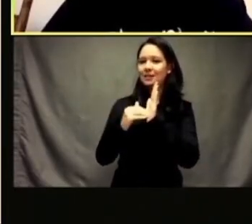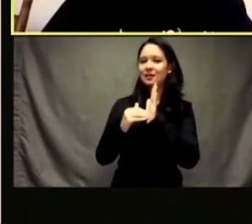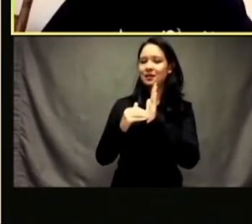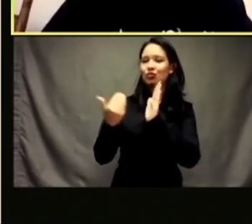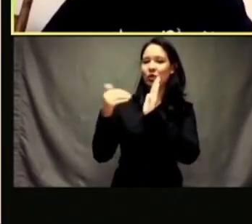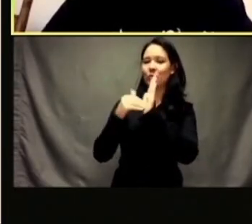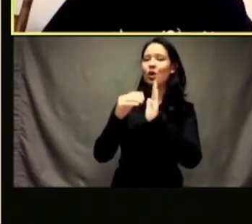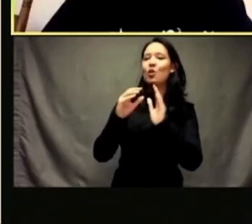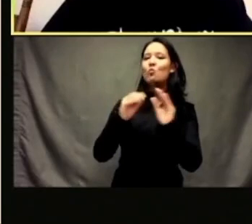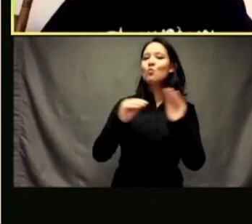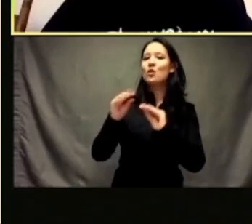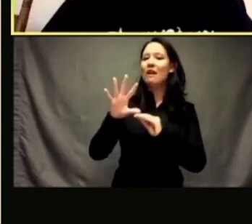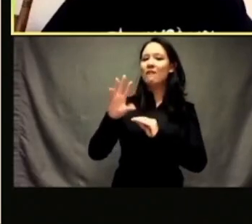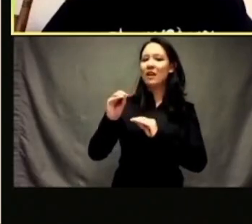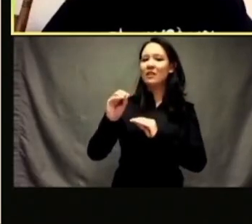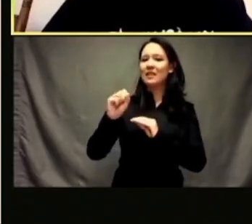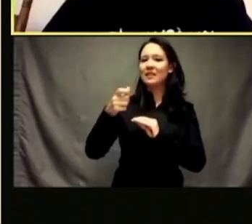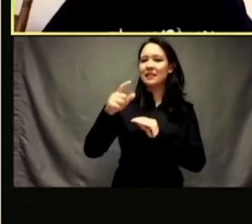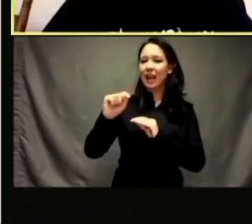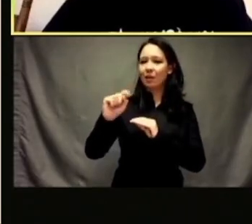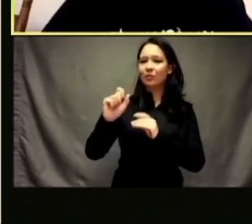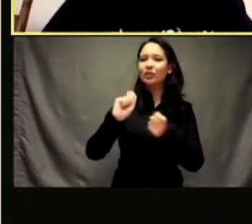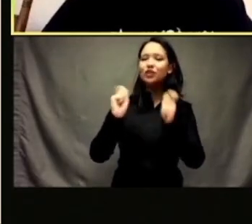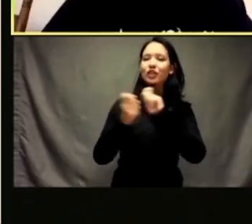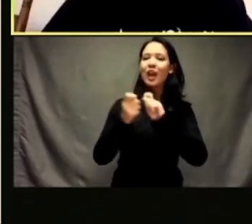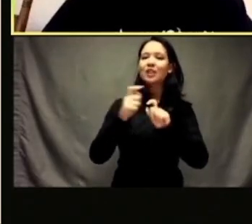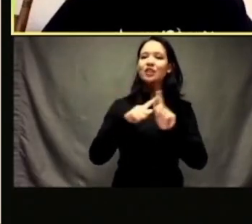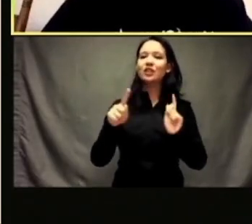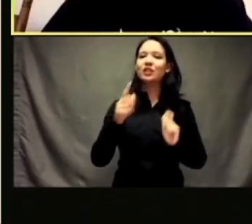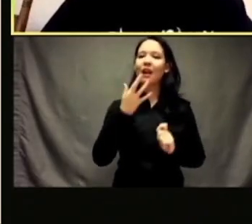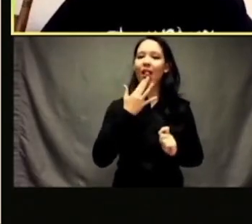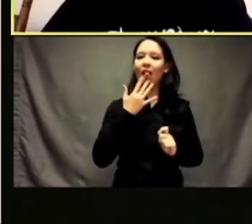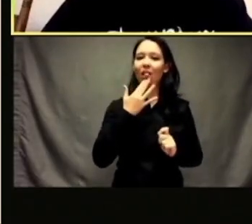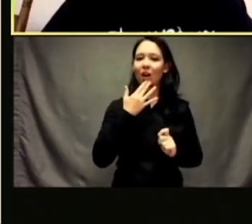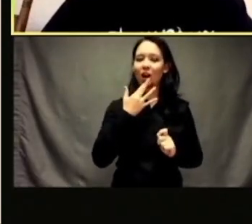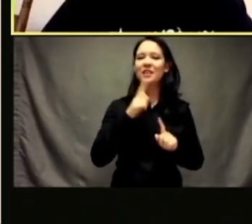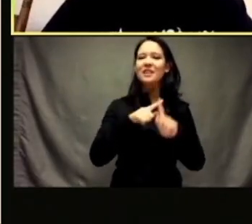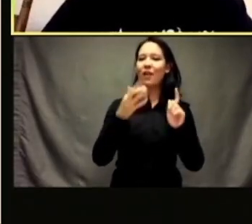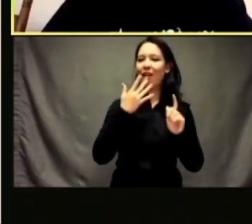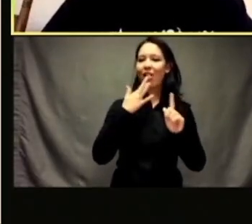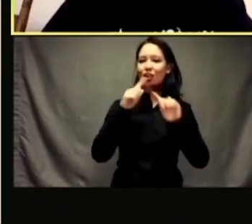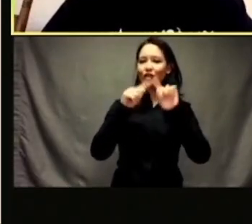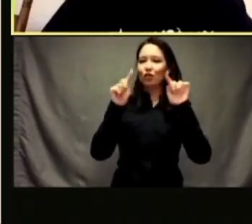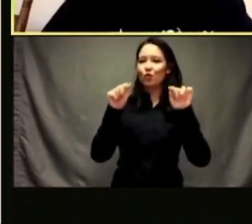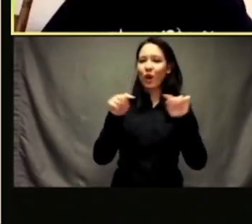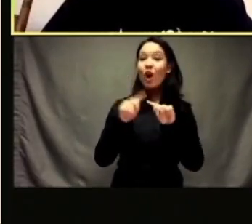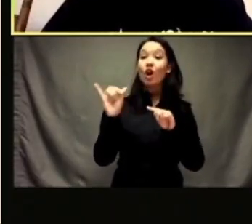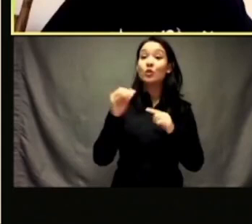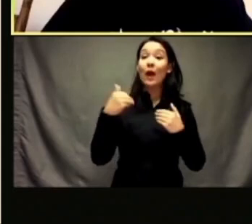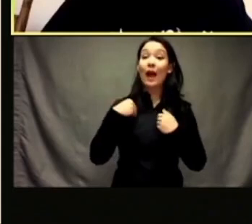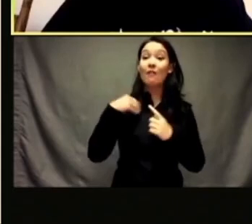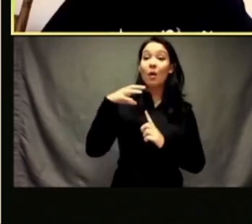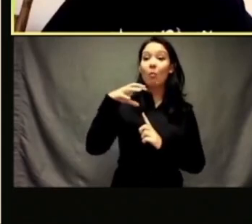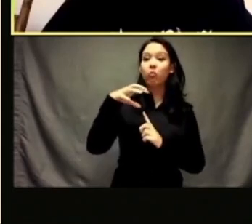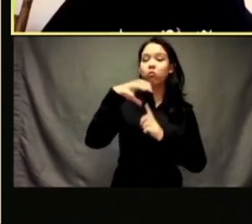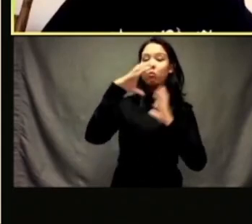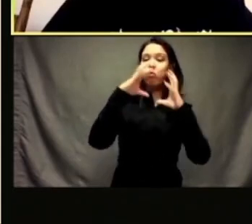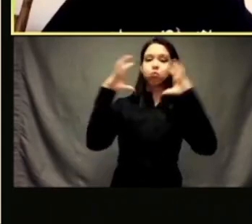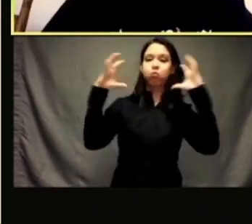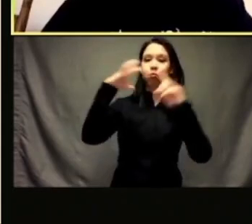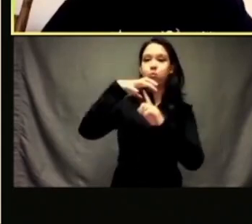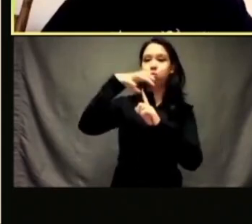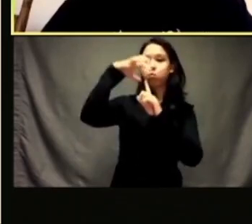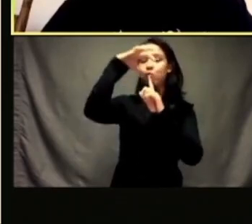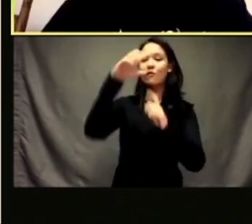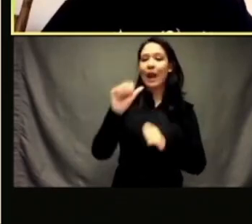move 50 steps, and then change the color. So I've got different color squares. I also have a balloon that I'm using the A and B buttons.